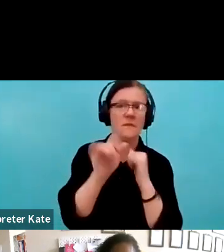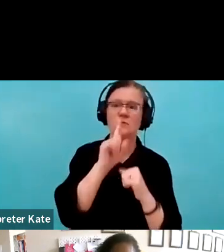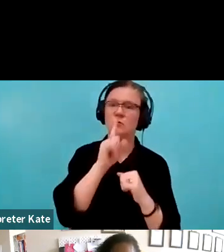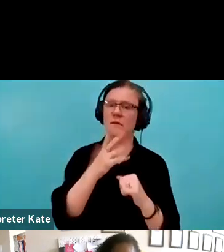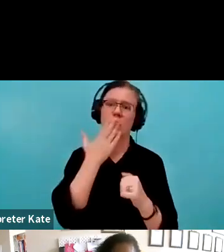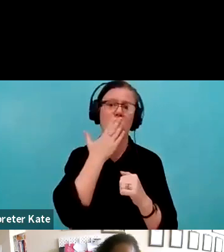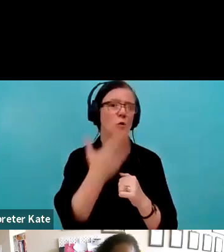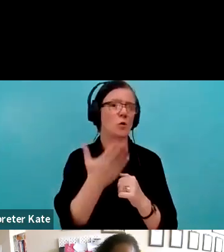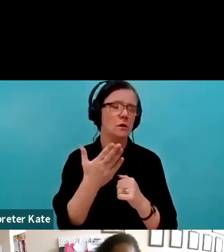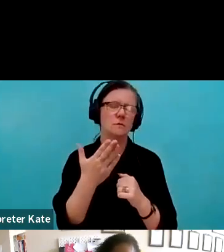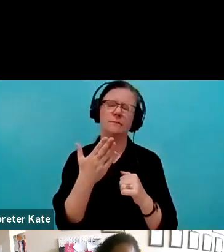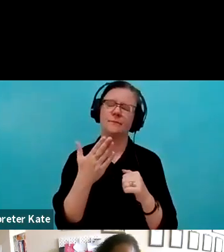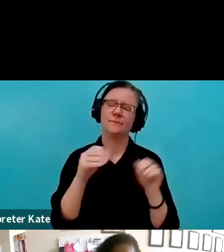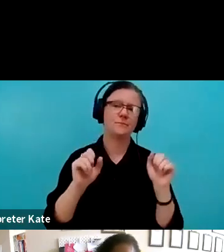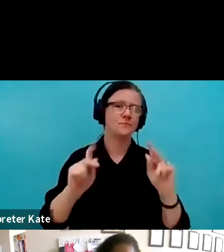great,